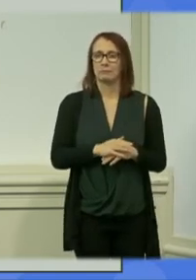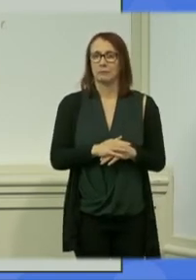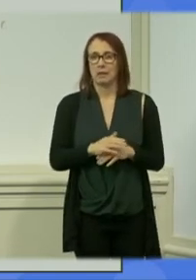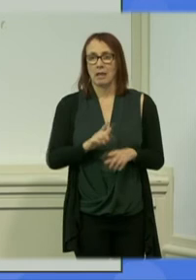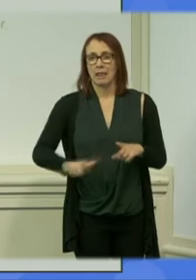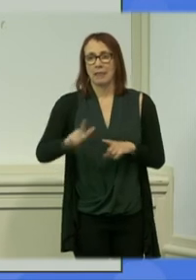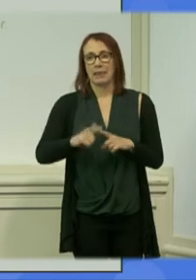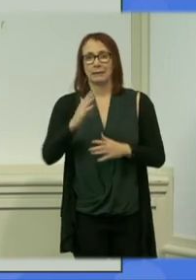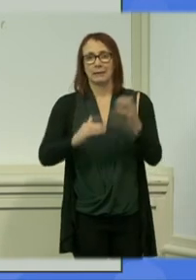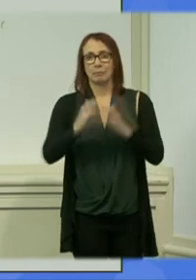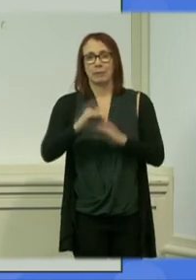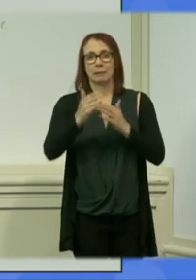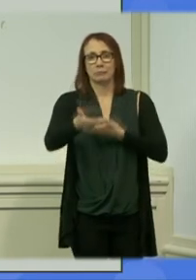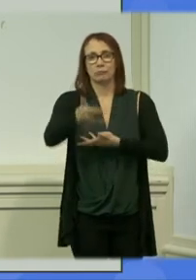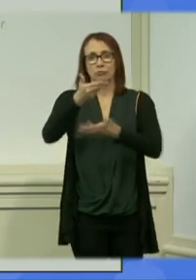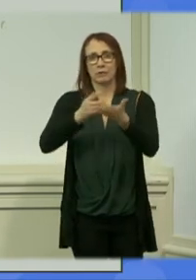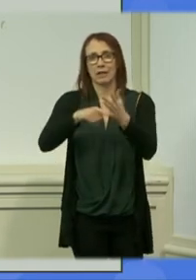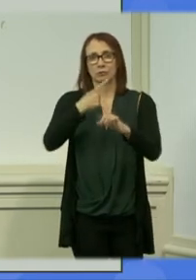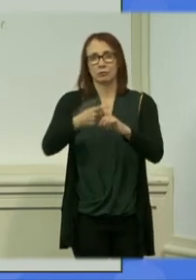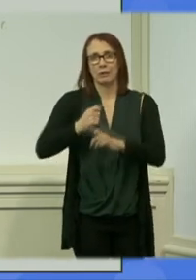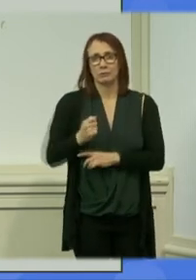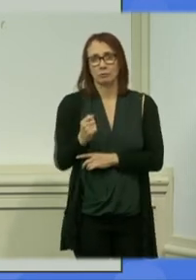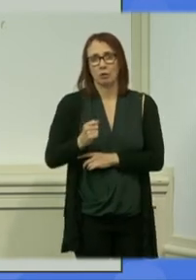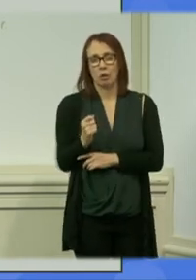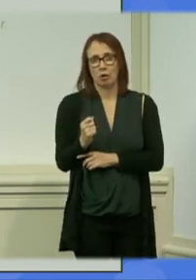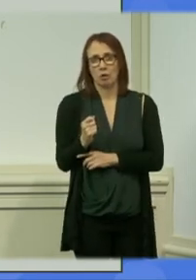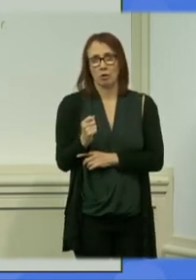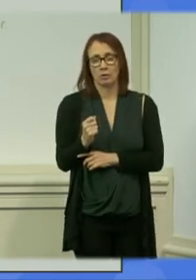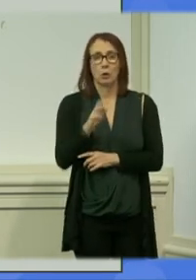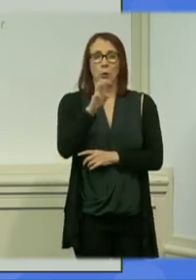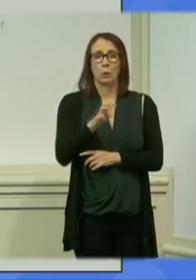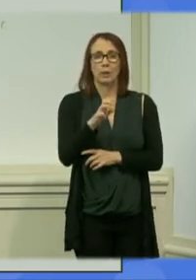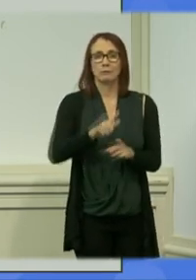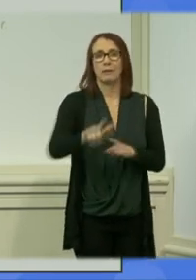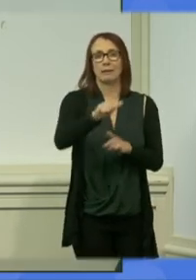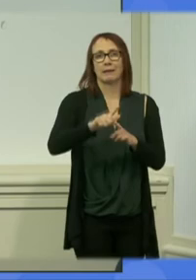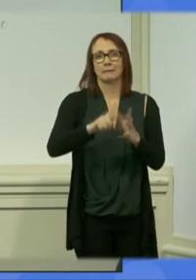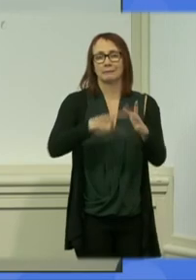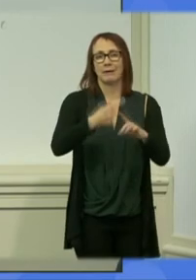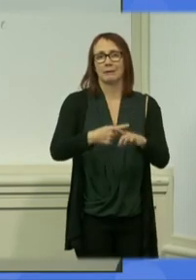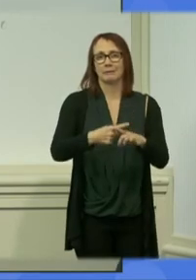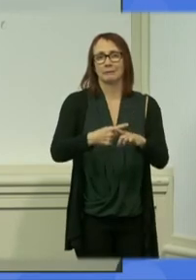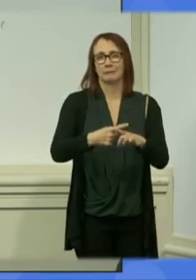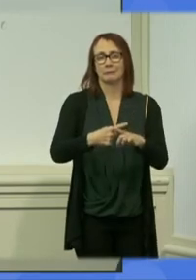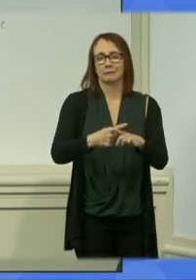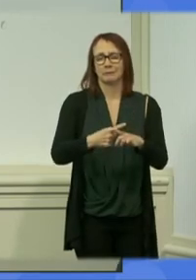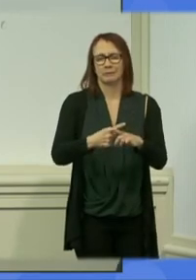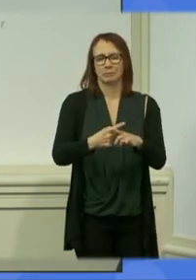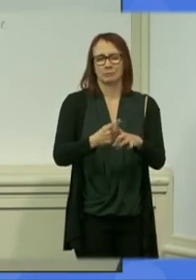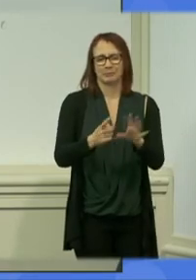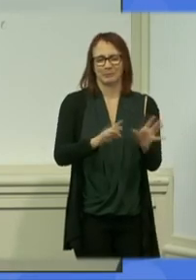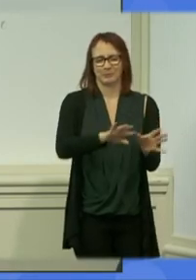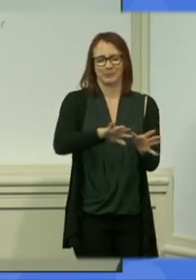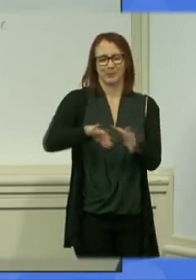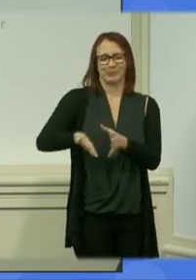and buildings transaction tax in Scotland, and the land tax in Wales. Park them just now, and we'll come back to them when we